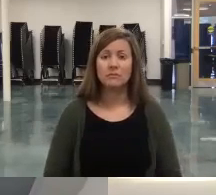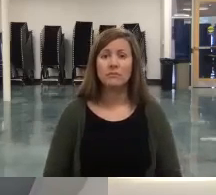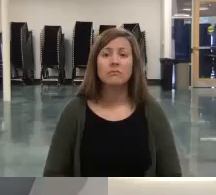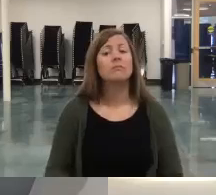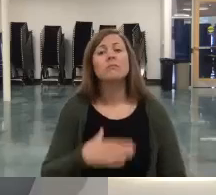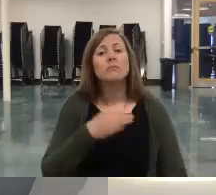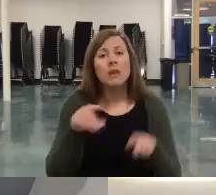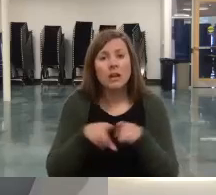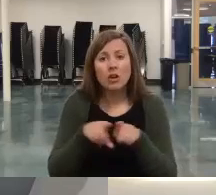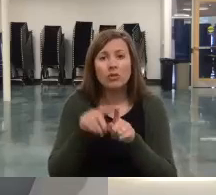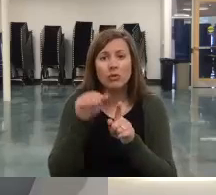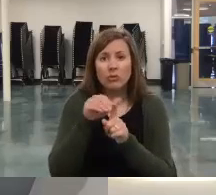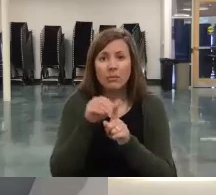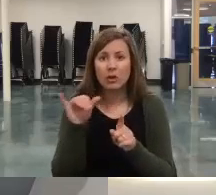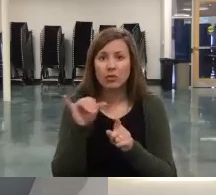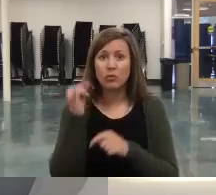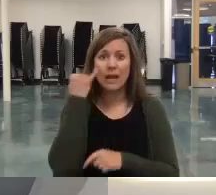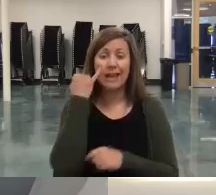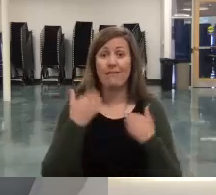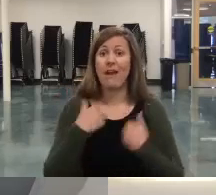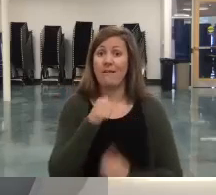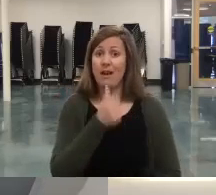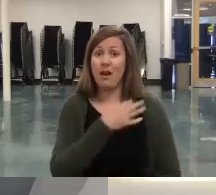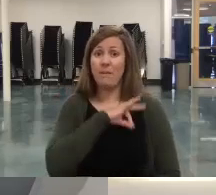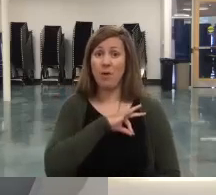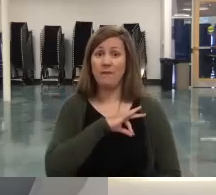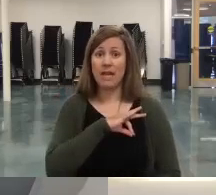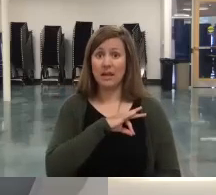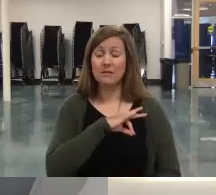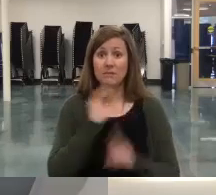And just a reminder that if we have nonprofit partners